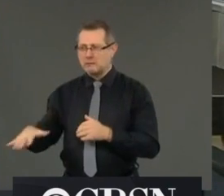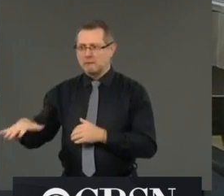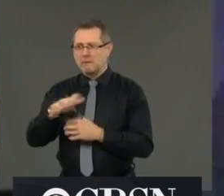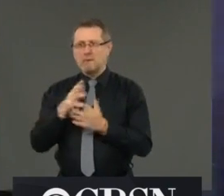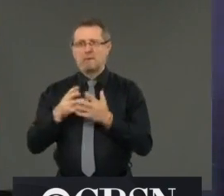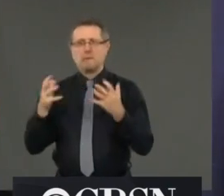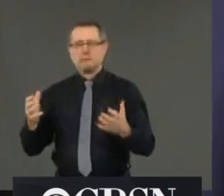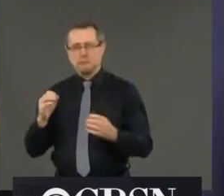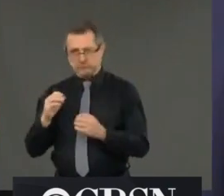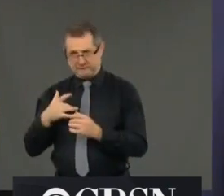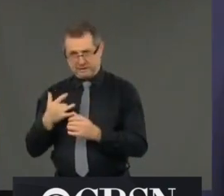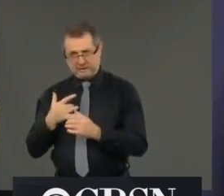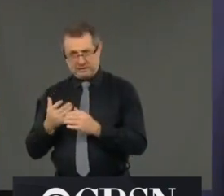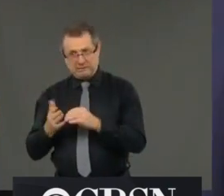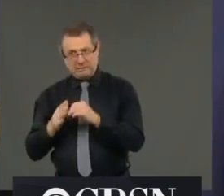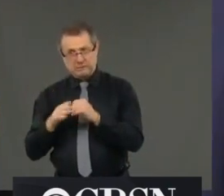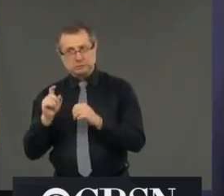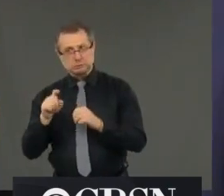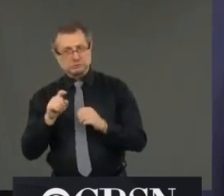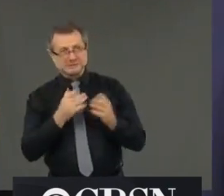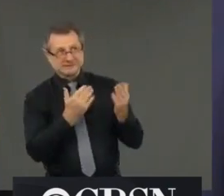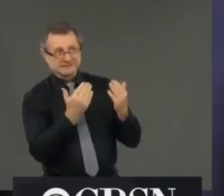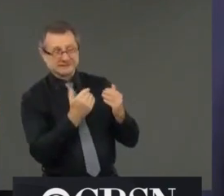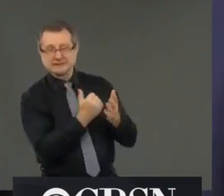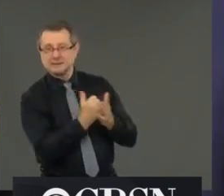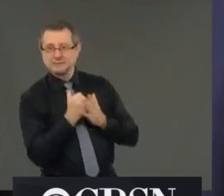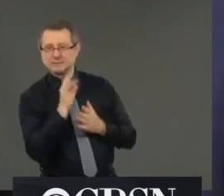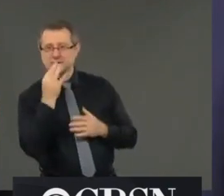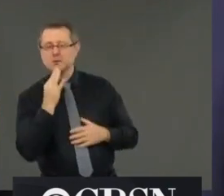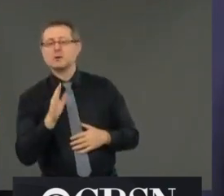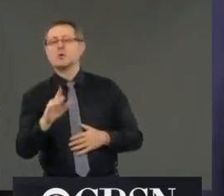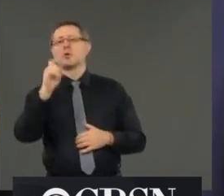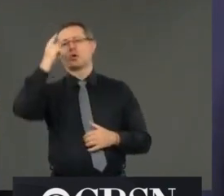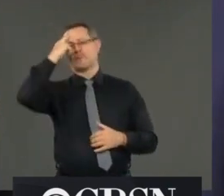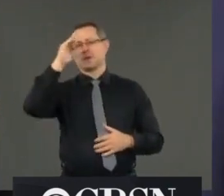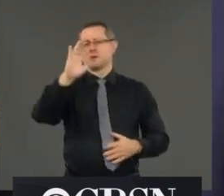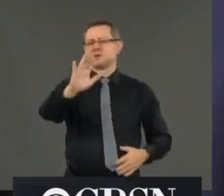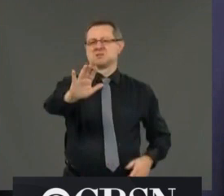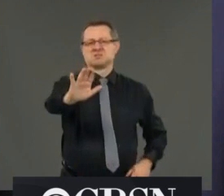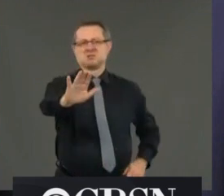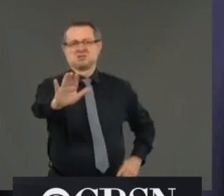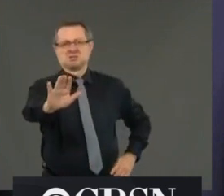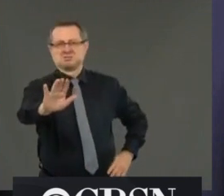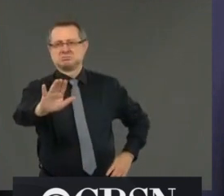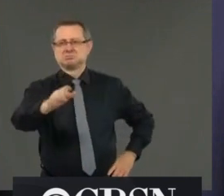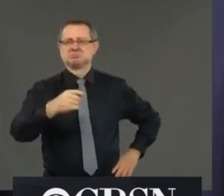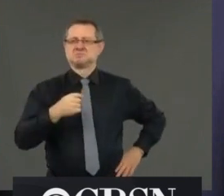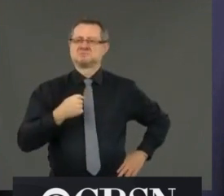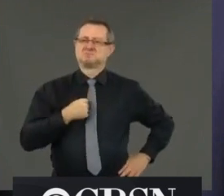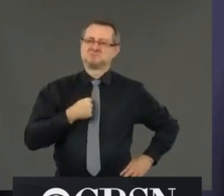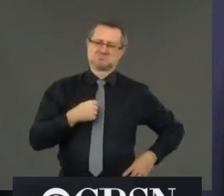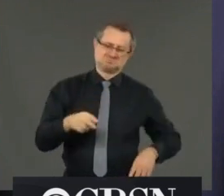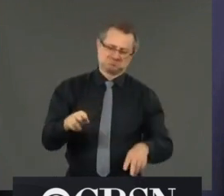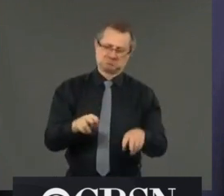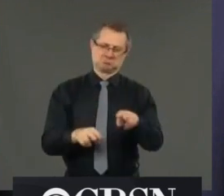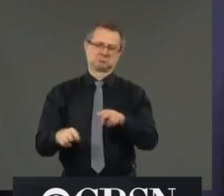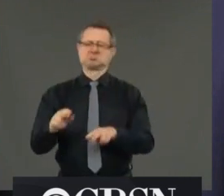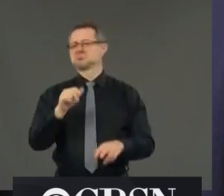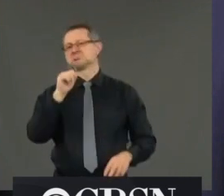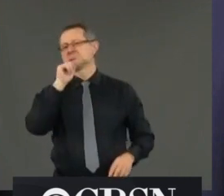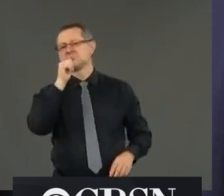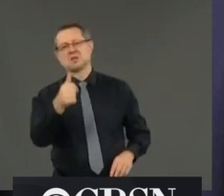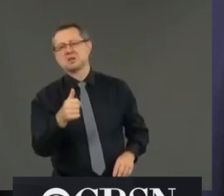handling it? I don't believe it is an emergency that would